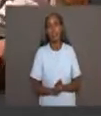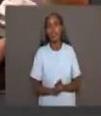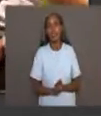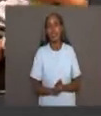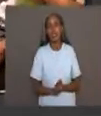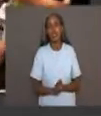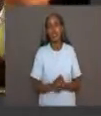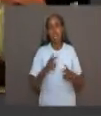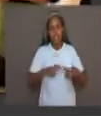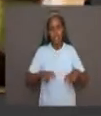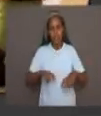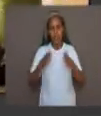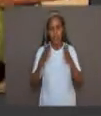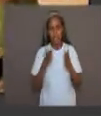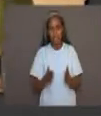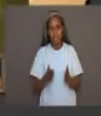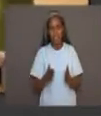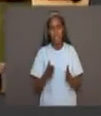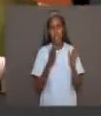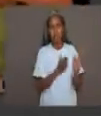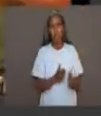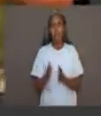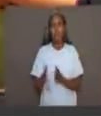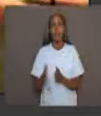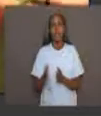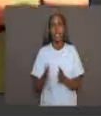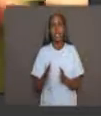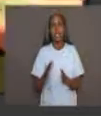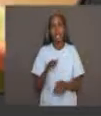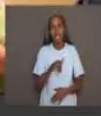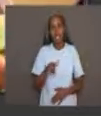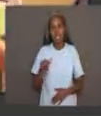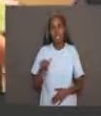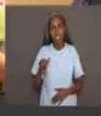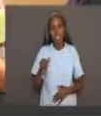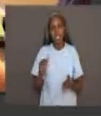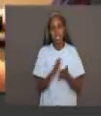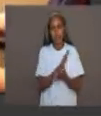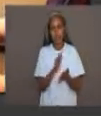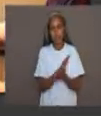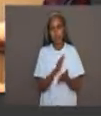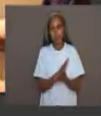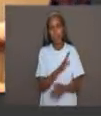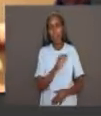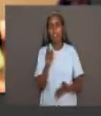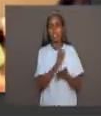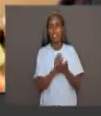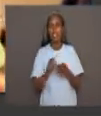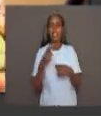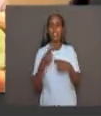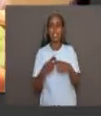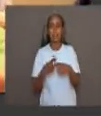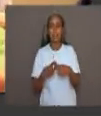An investigator prepares identical slips of paper and writes